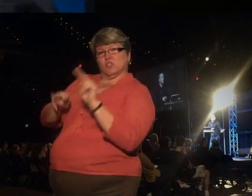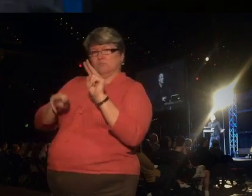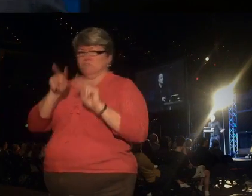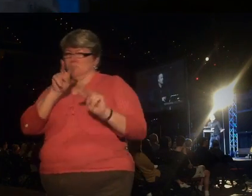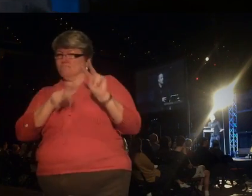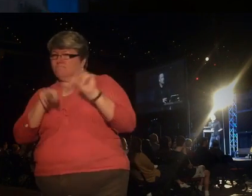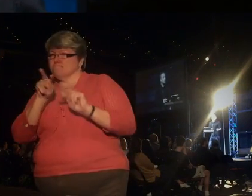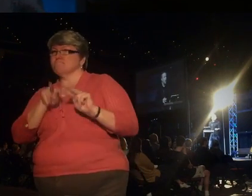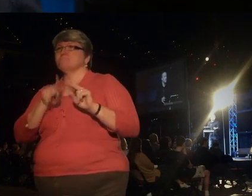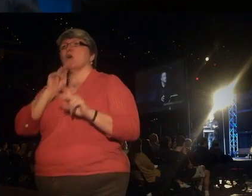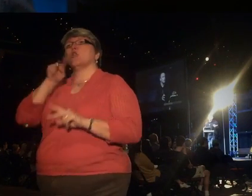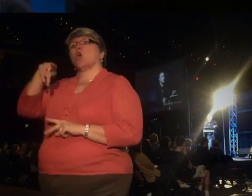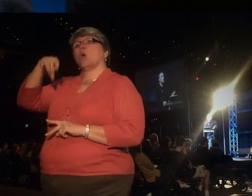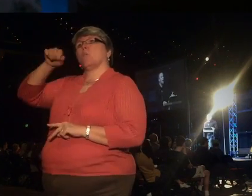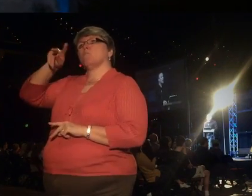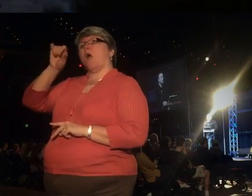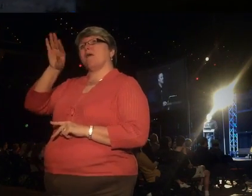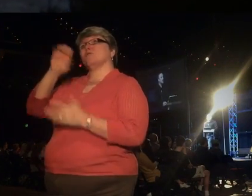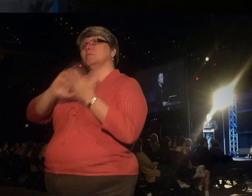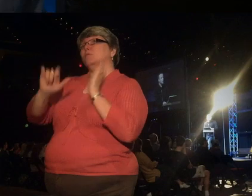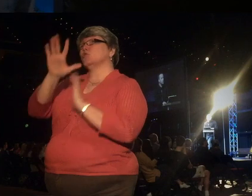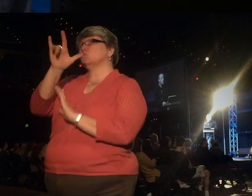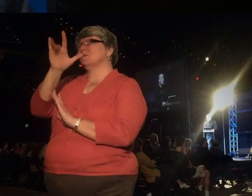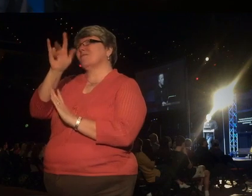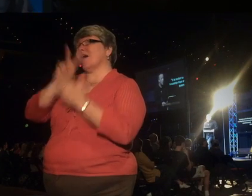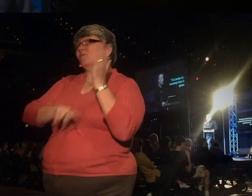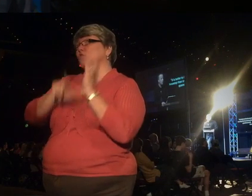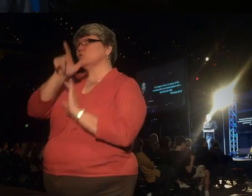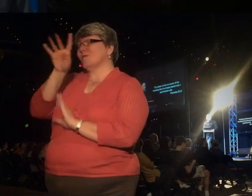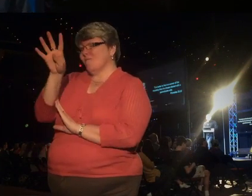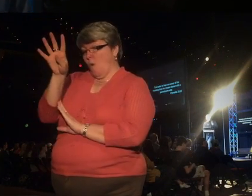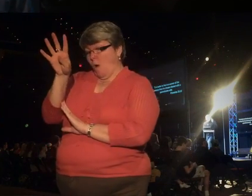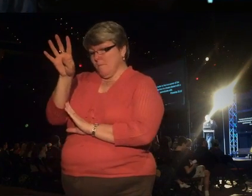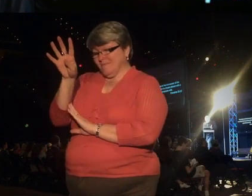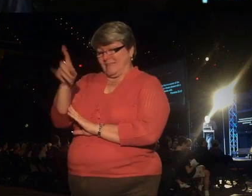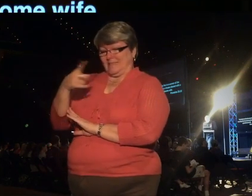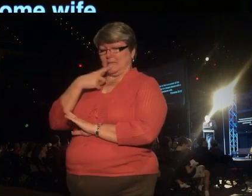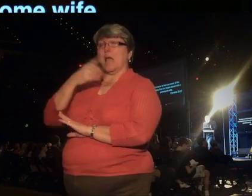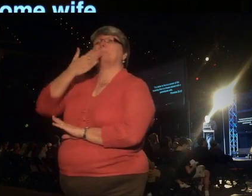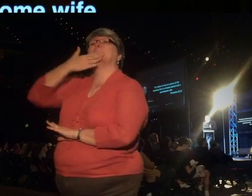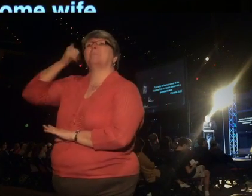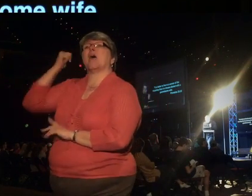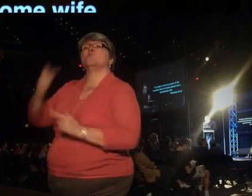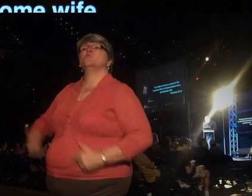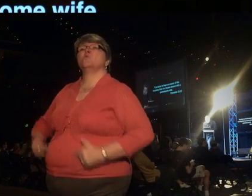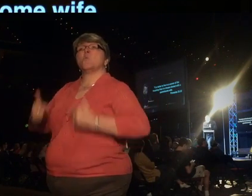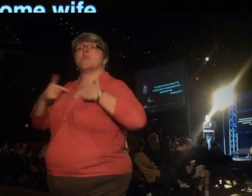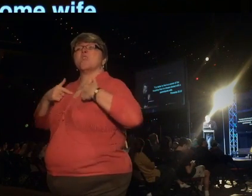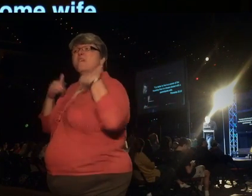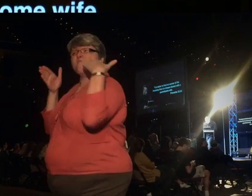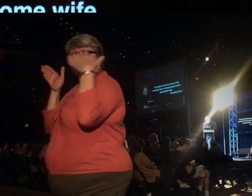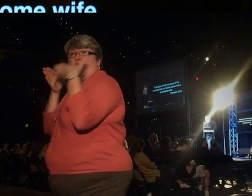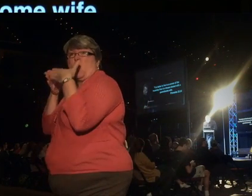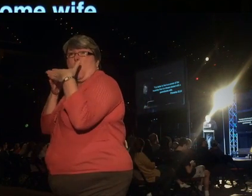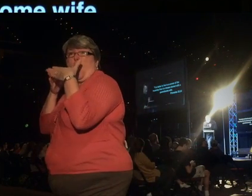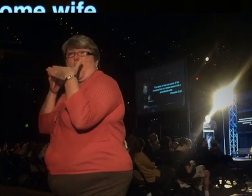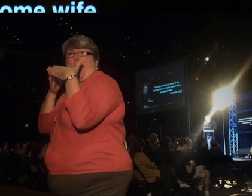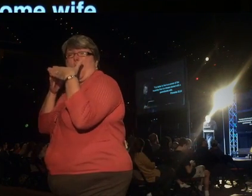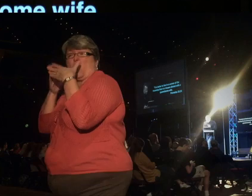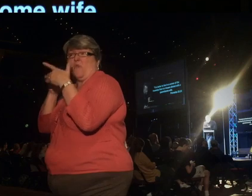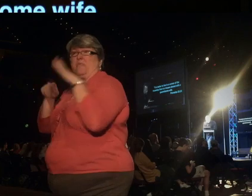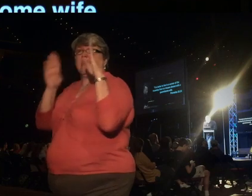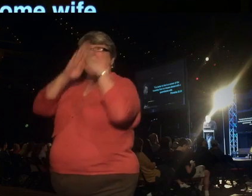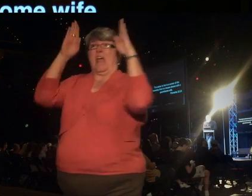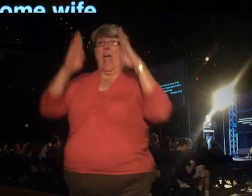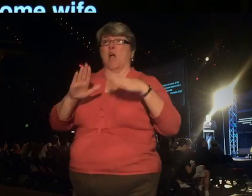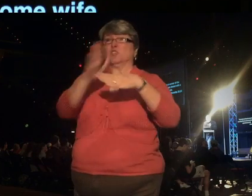evaluation. Look at Proverbs 25, verse 24. It says, it's better to live in the corner of a roof than